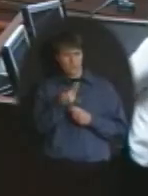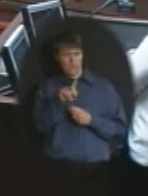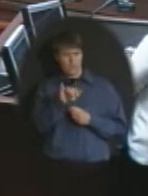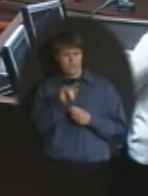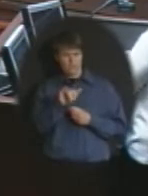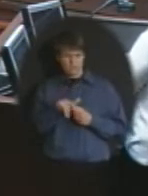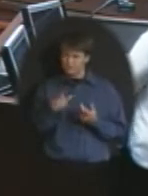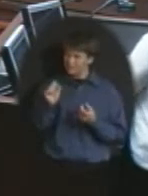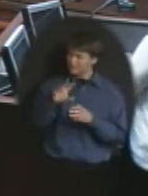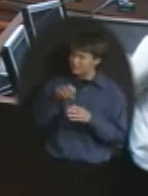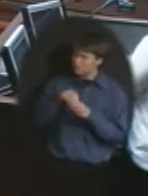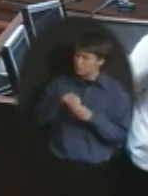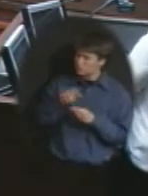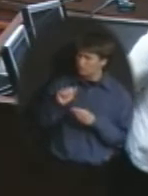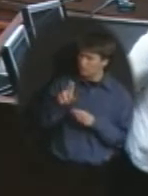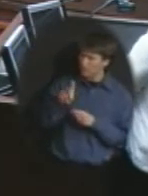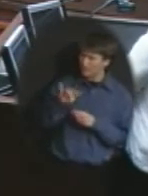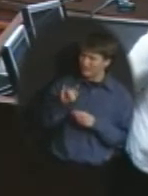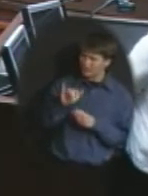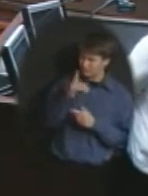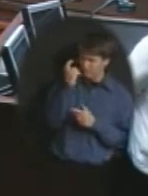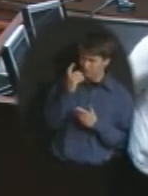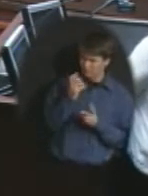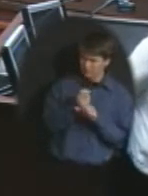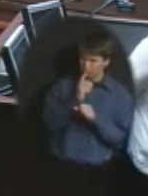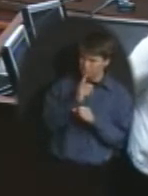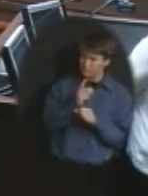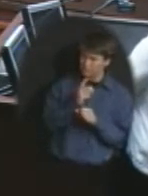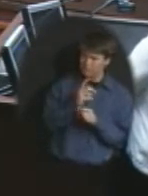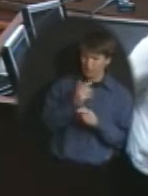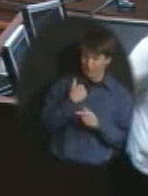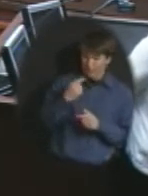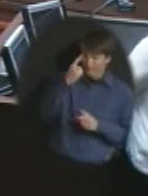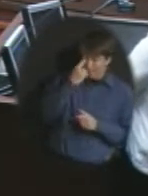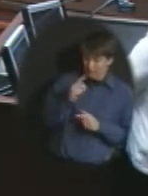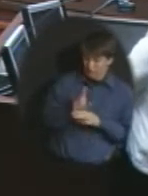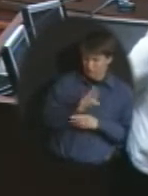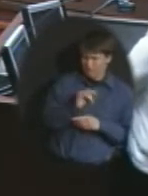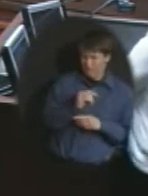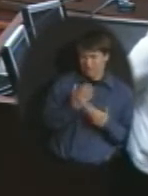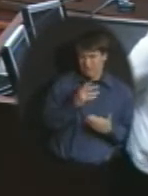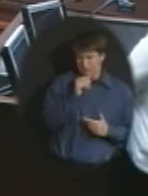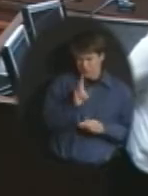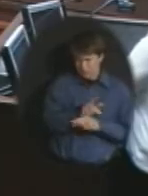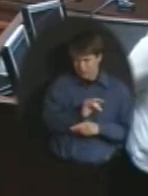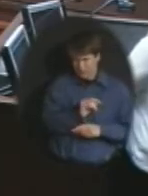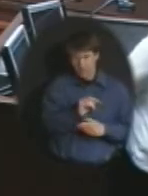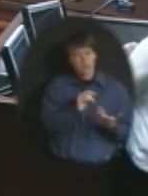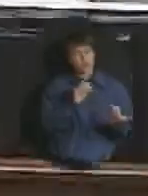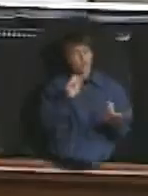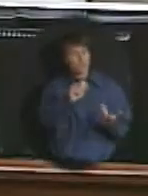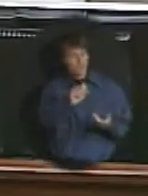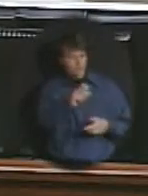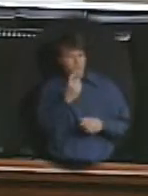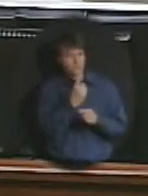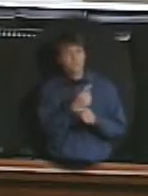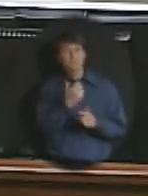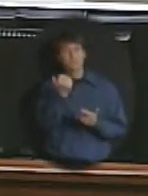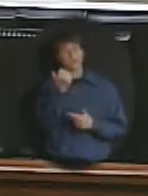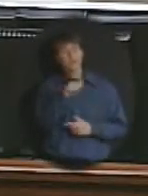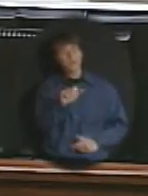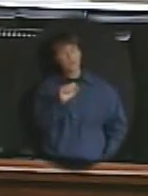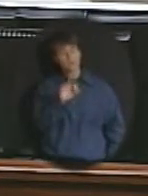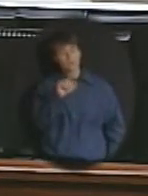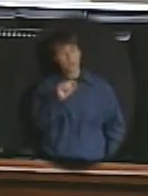saying, okay, yes, because again, just like with anything else in life, that, I think that I'm using it, but I may not be using it. Yeah, and any software that